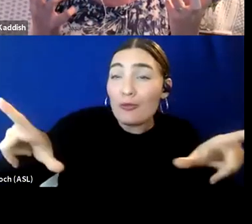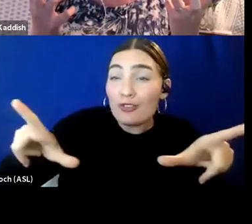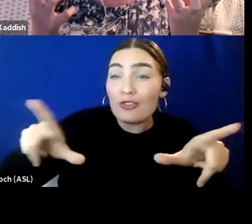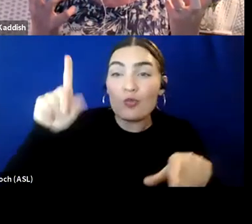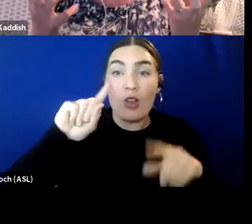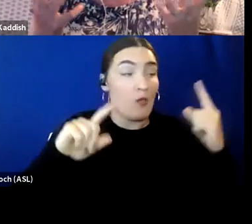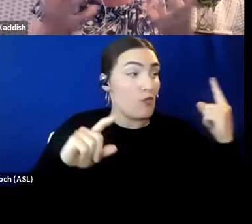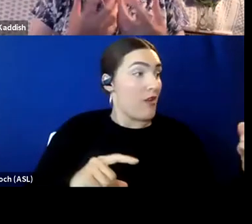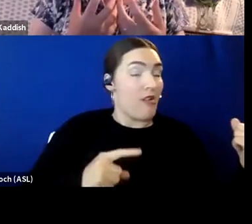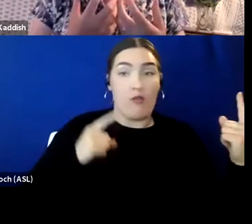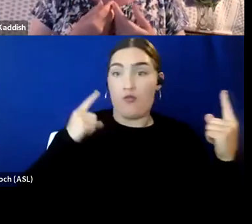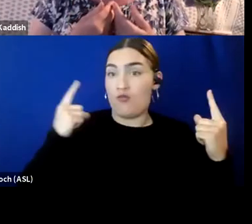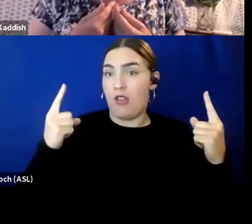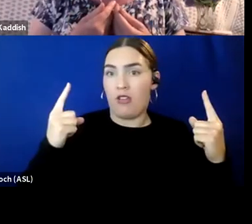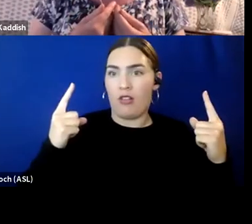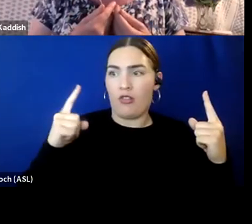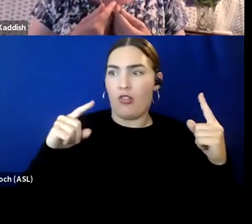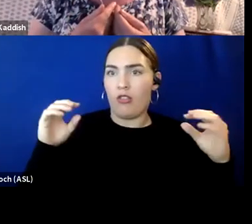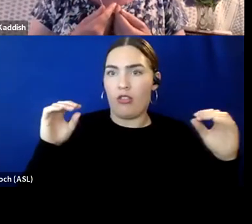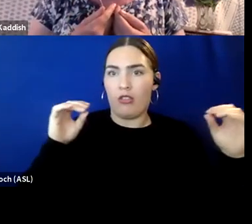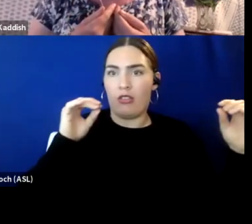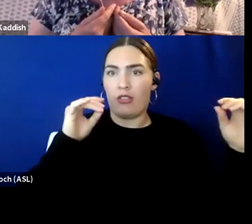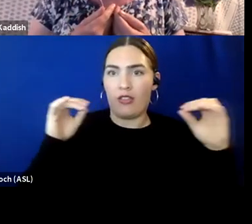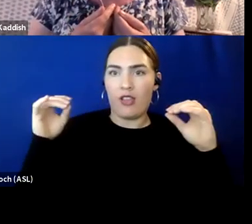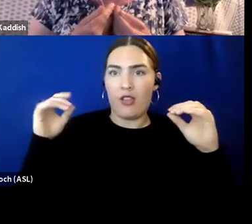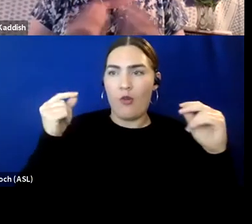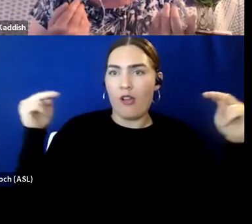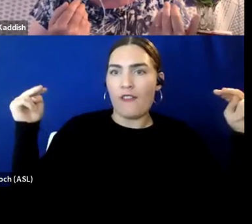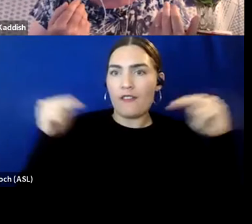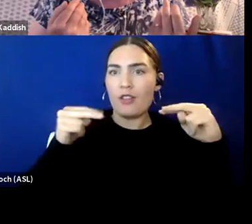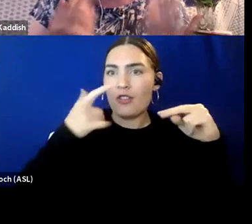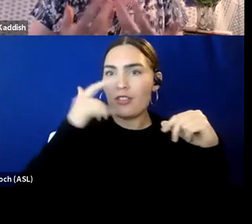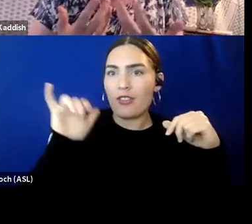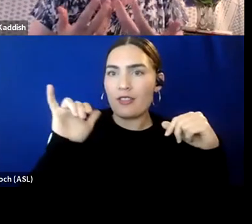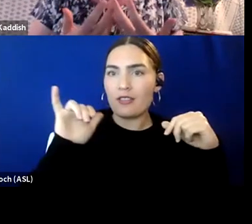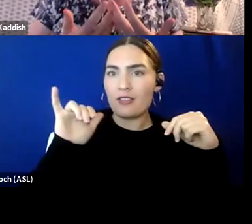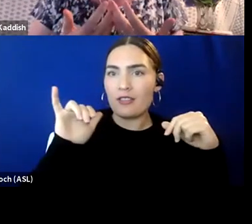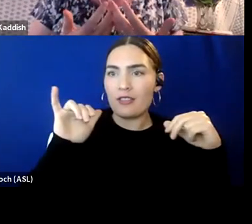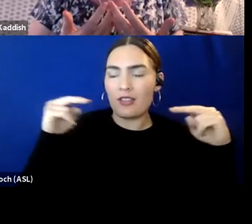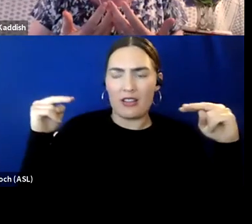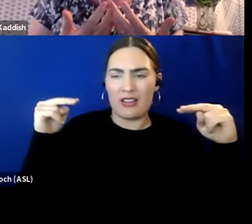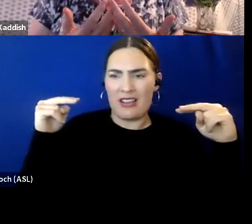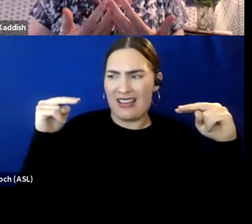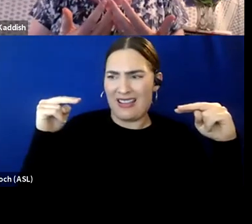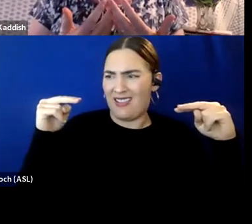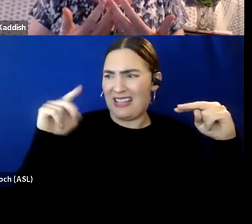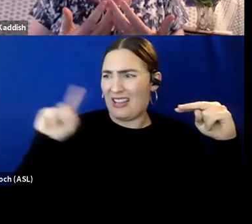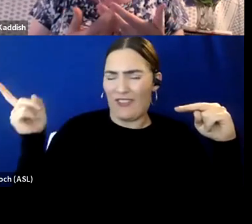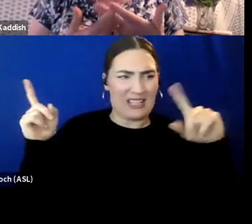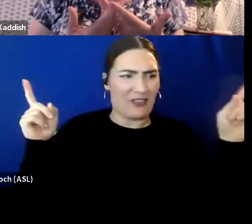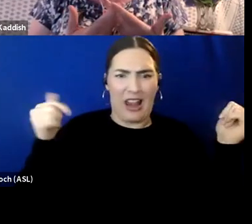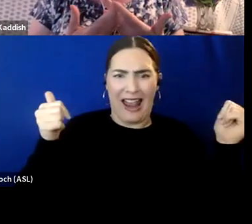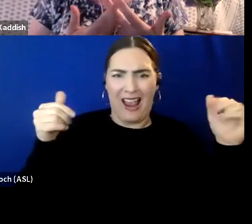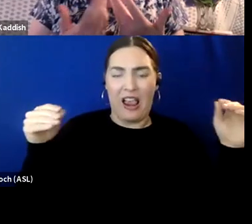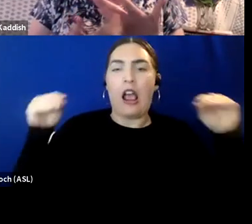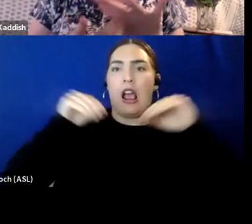person start to talk about the way that they perceive. They have to sort of invent new language.